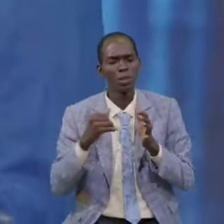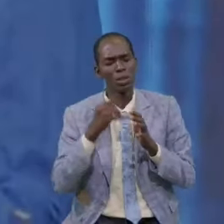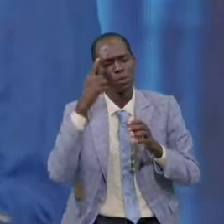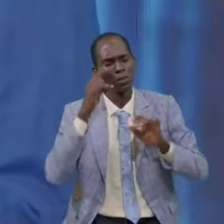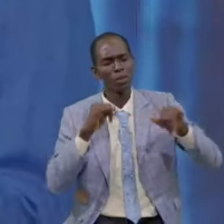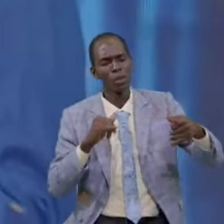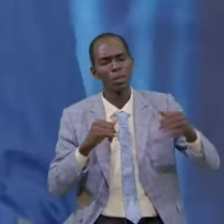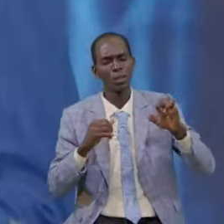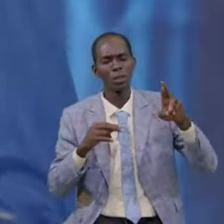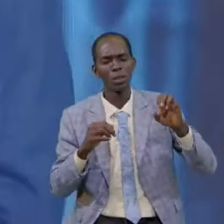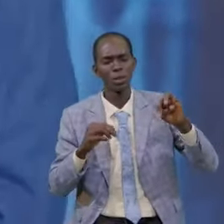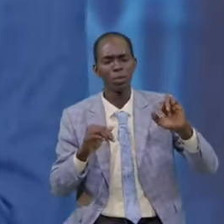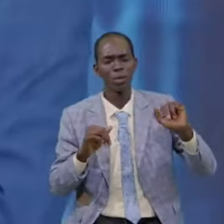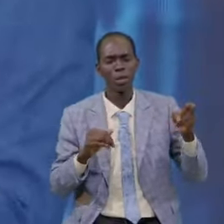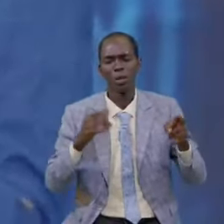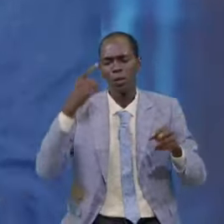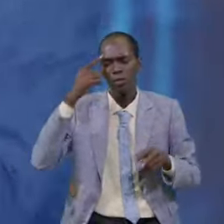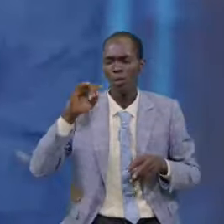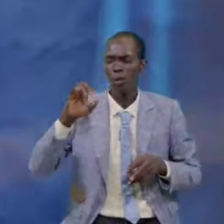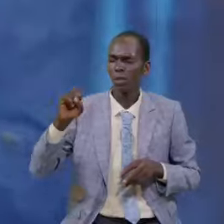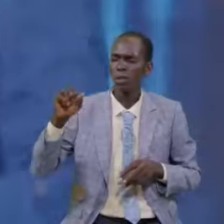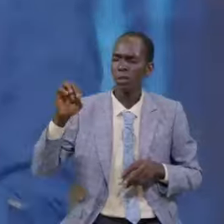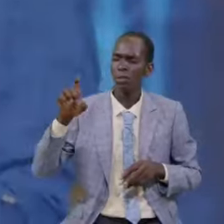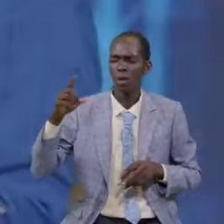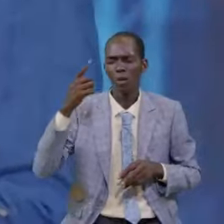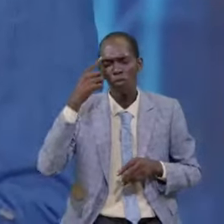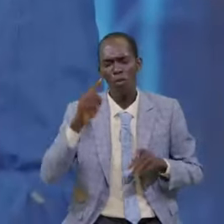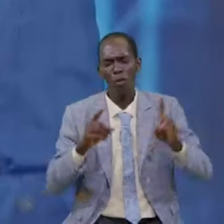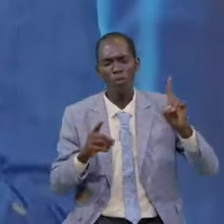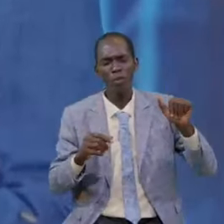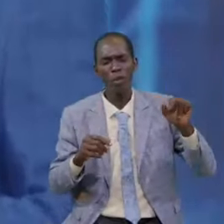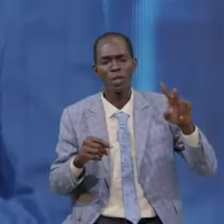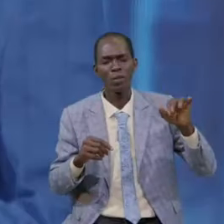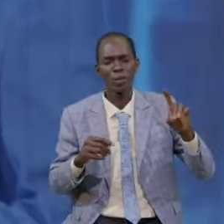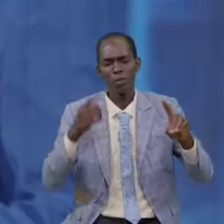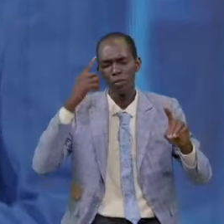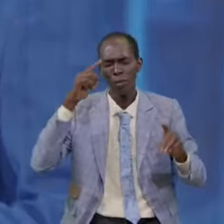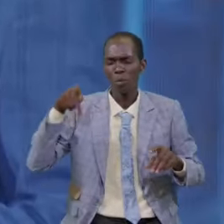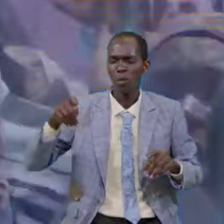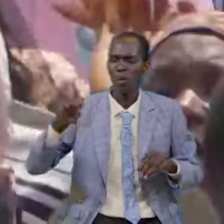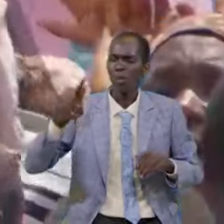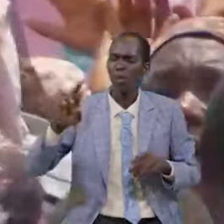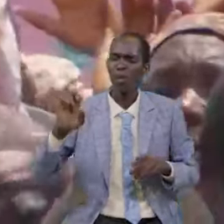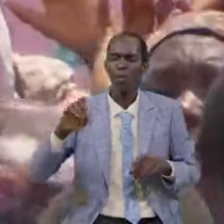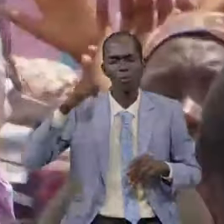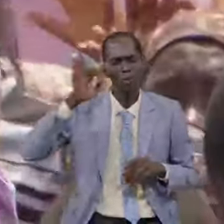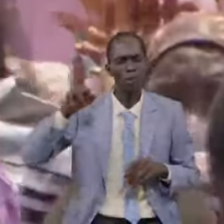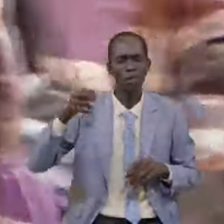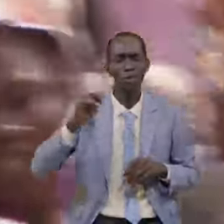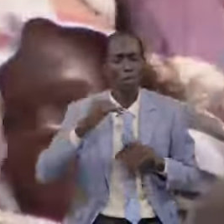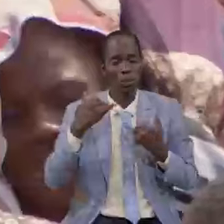achieved it for David, as you achieved it for Peter, Paul, John, all those people, our time has now come. Let there